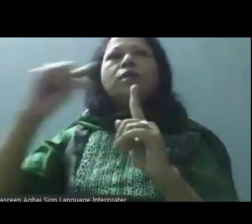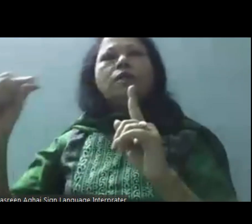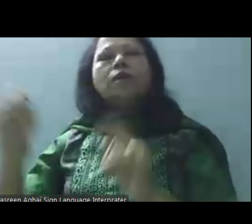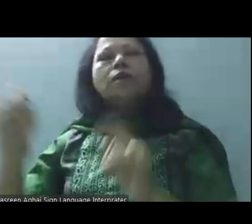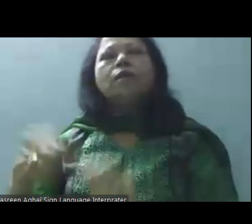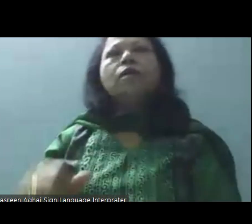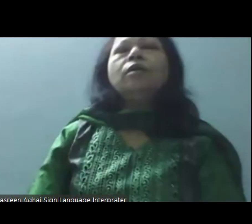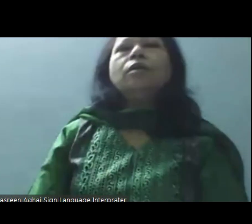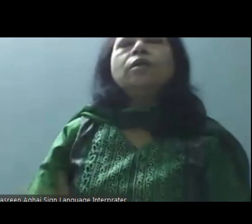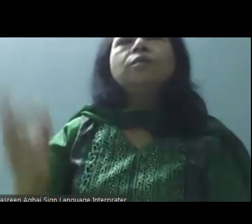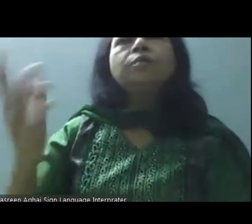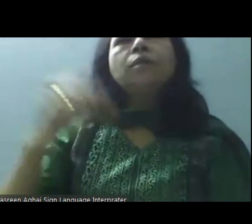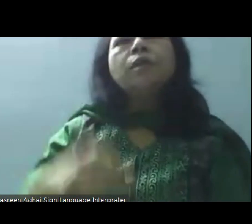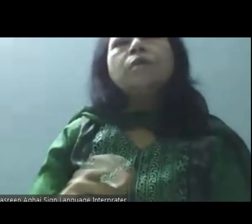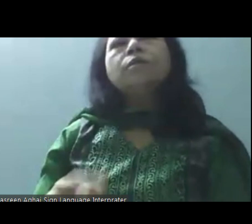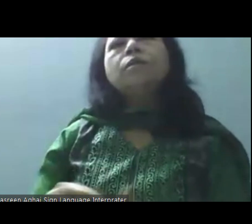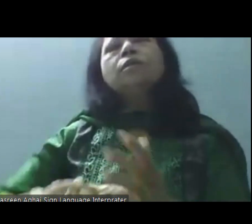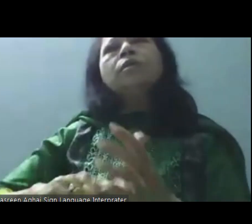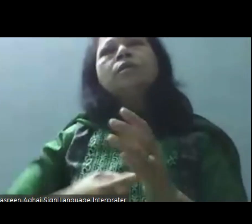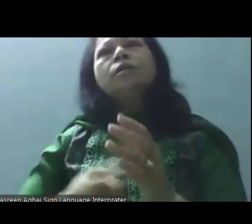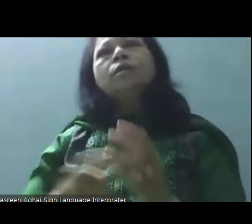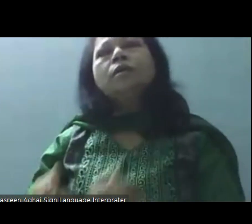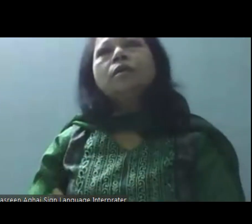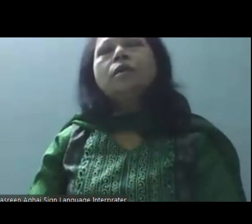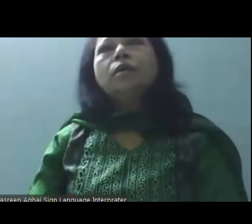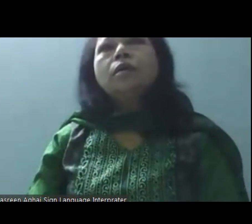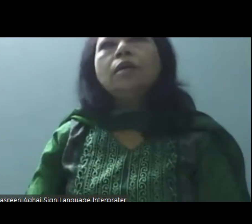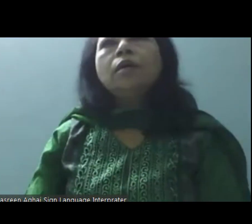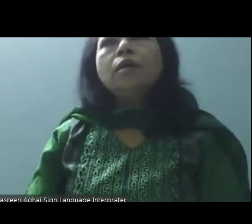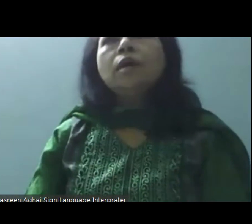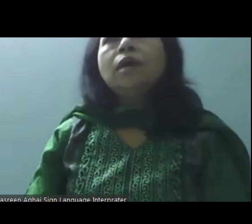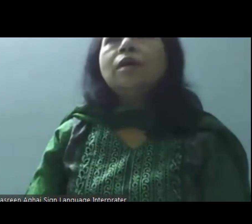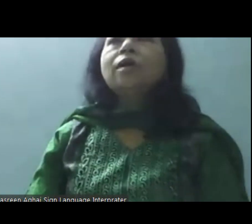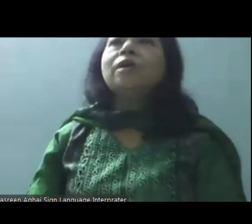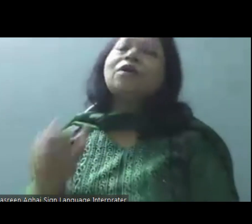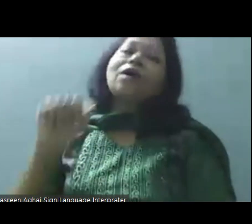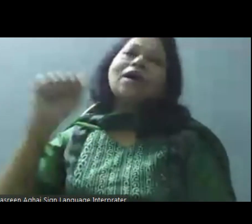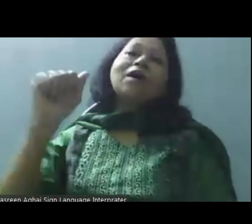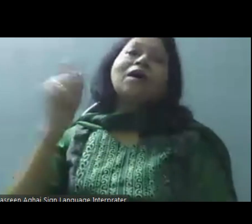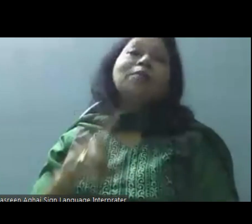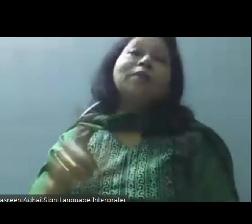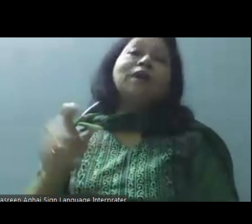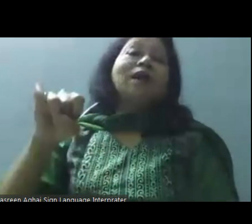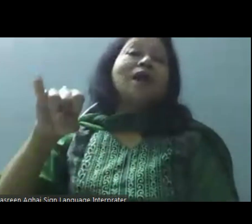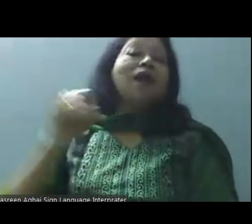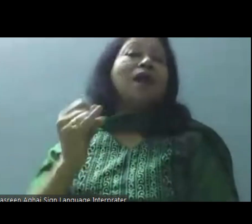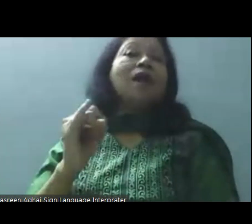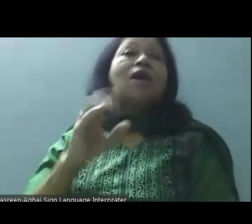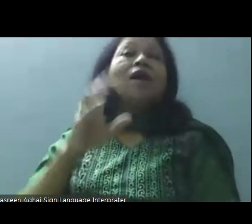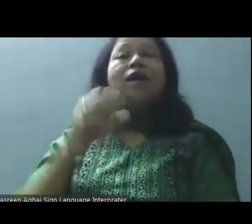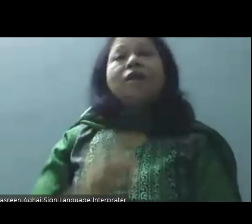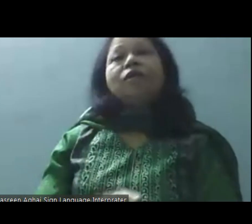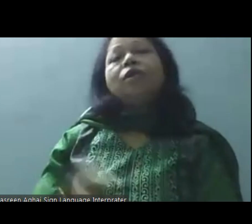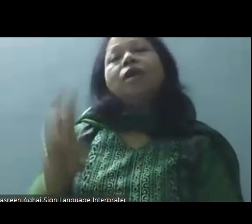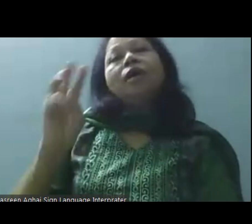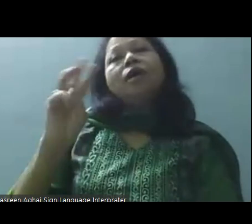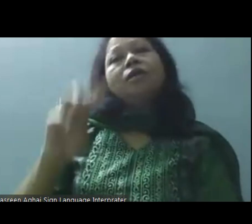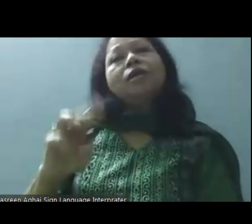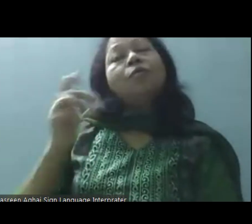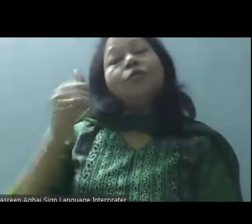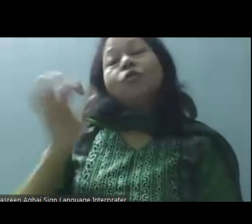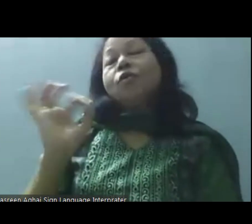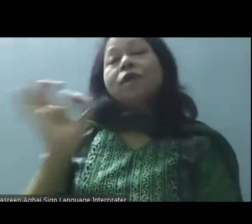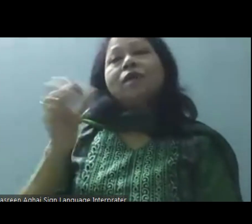projects. And Akbar and Tim, I think that you've been here in Tunisia and you